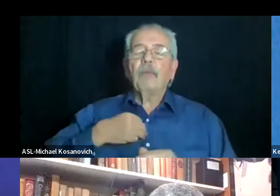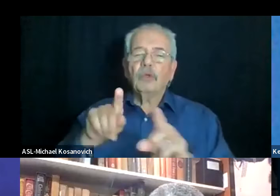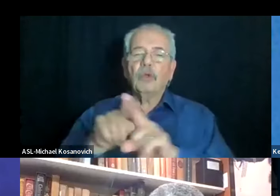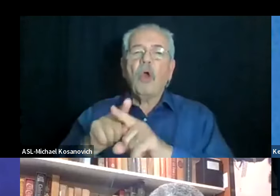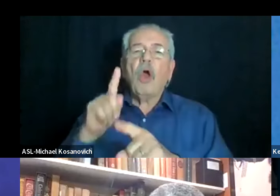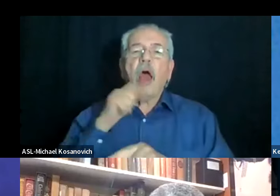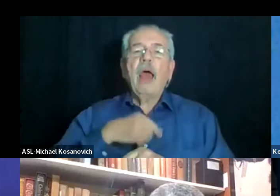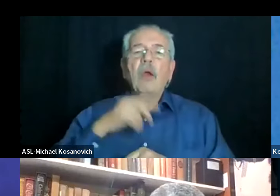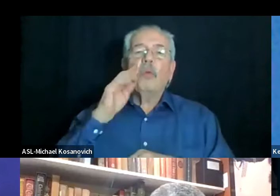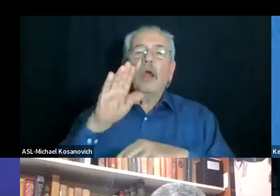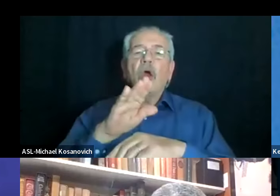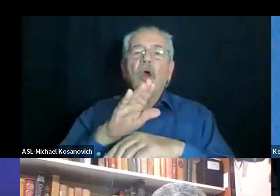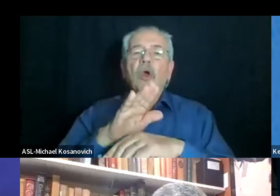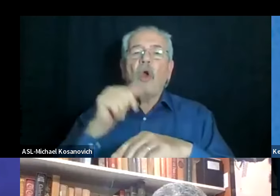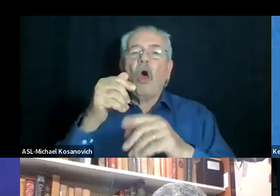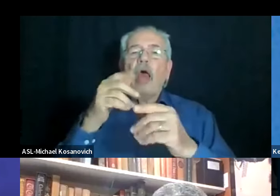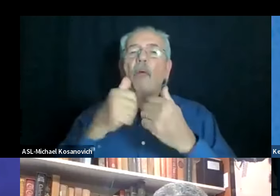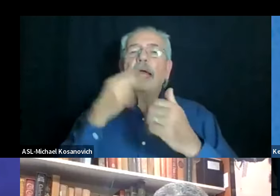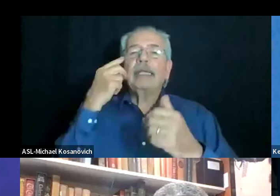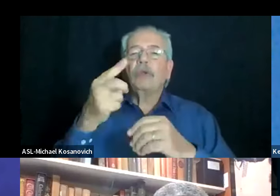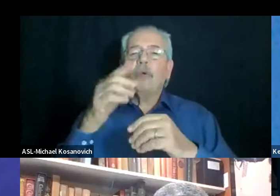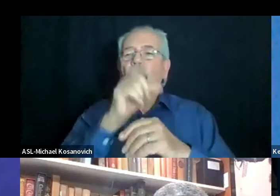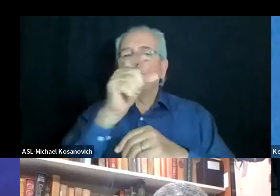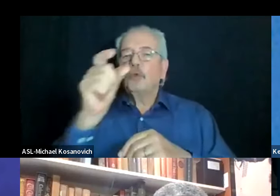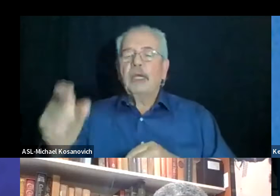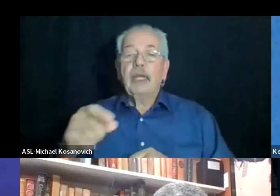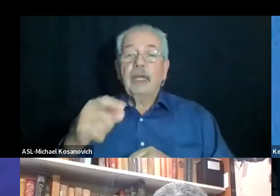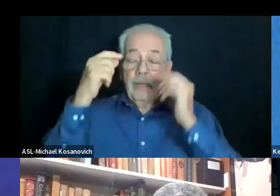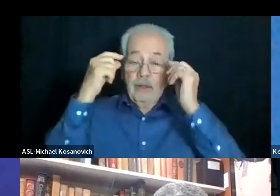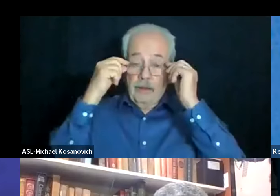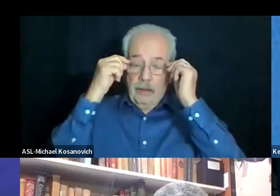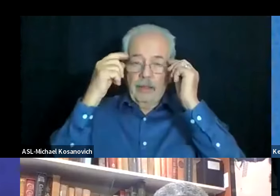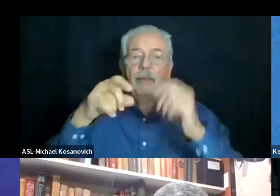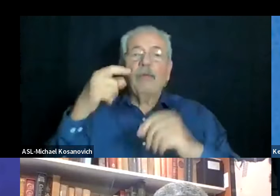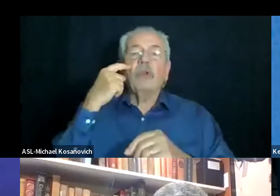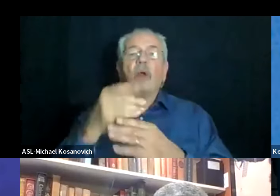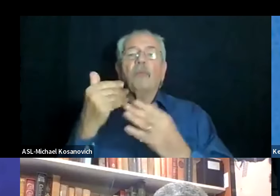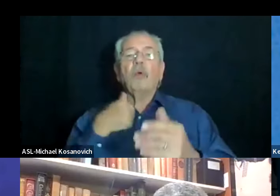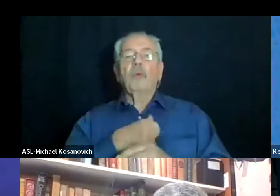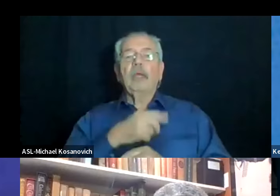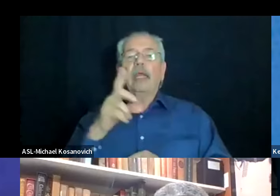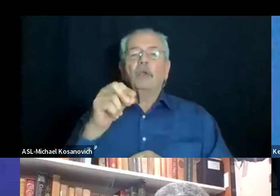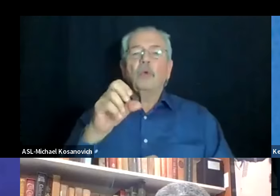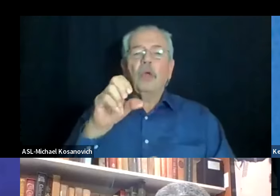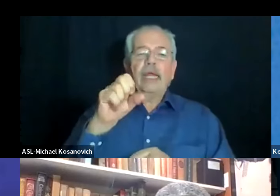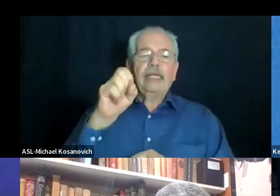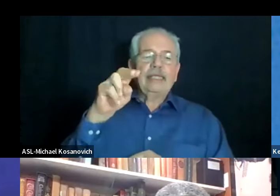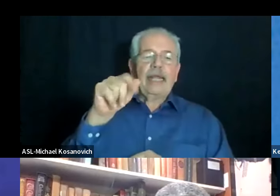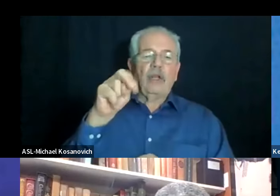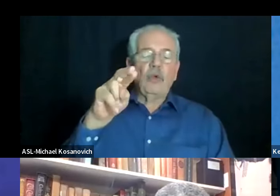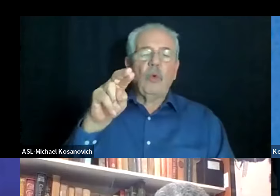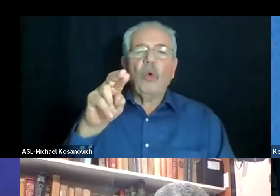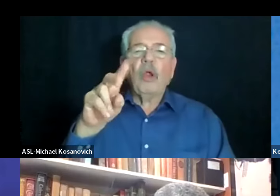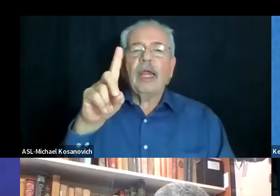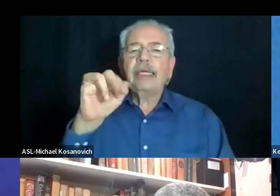going to call on you in the order I see you on the screen. But I also want to acknowledge before we do this that Senator Dingra, who is one of our